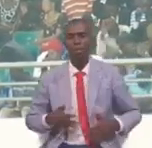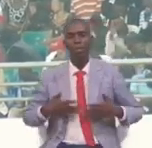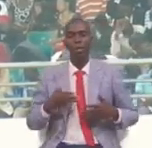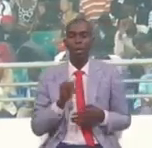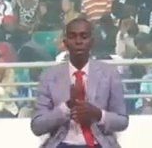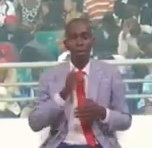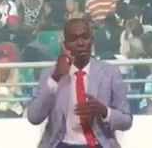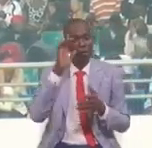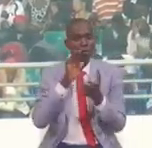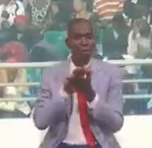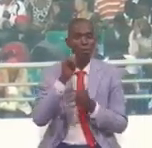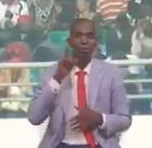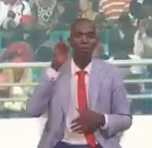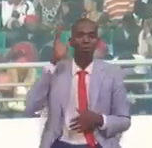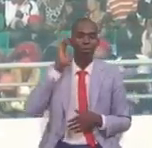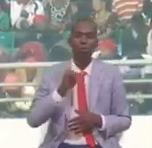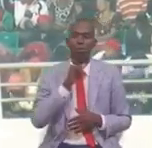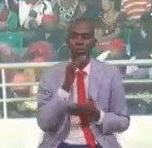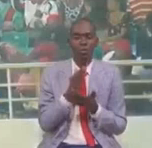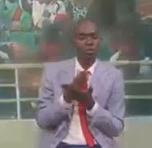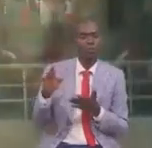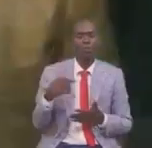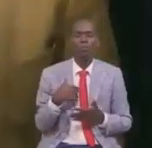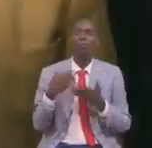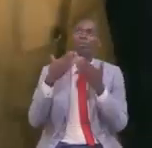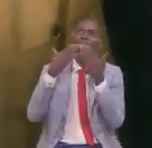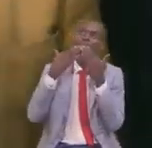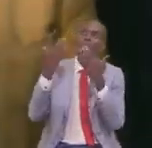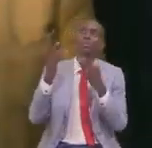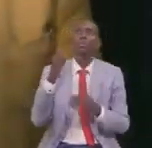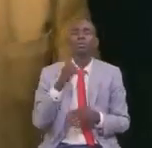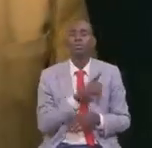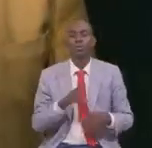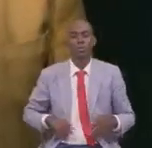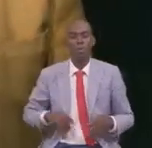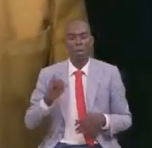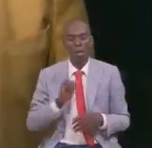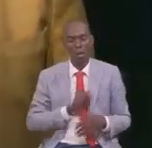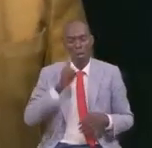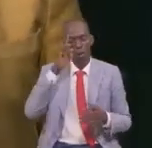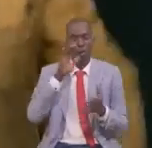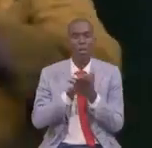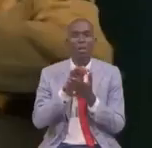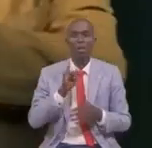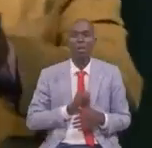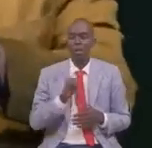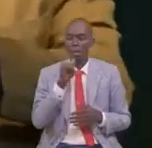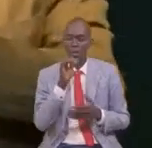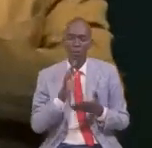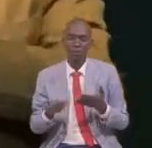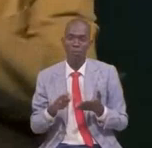believe you will not reject me. Thank you, Lord. I believe I am forgiven. And there's